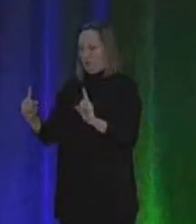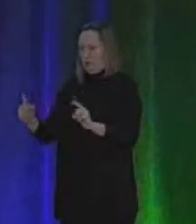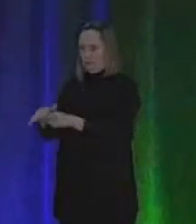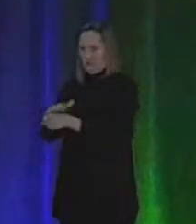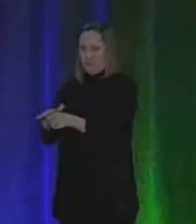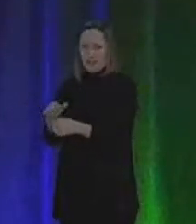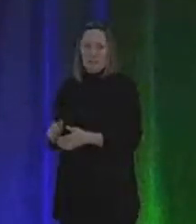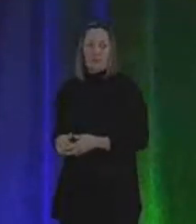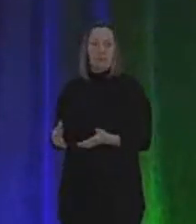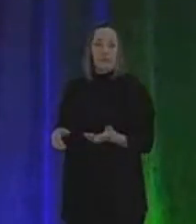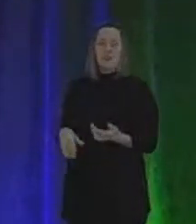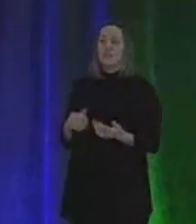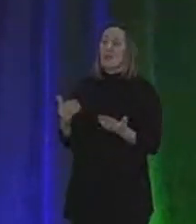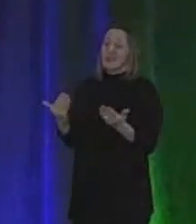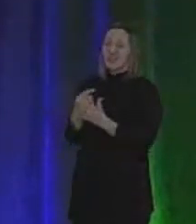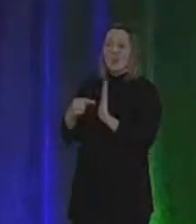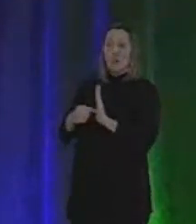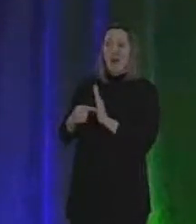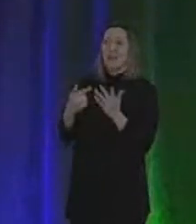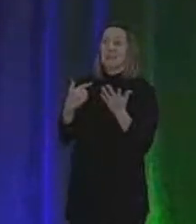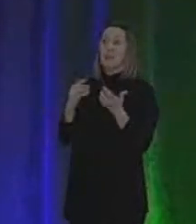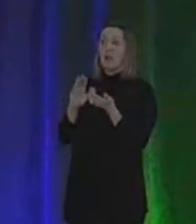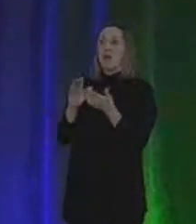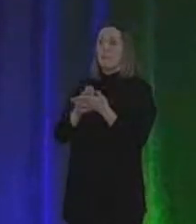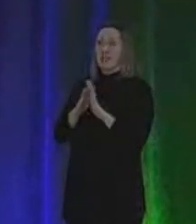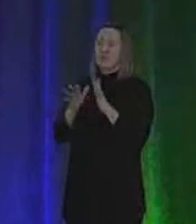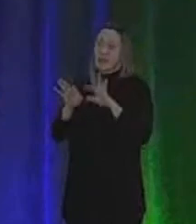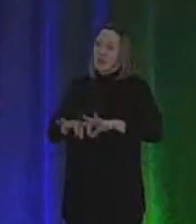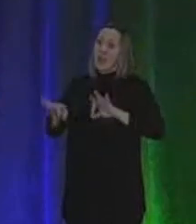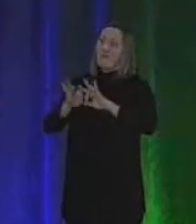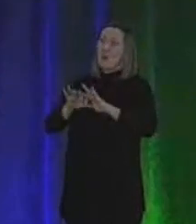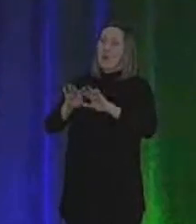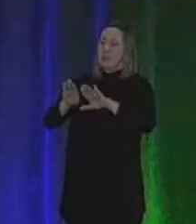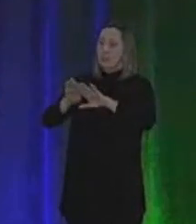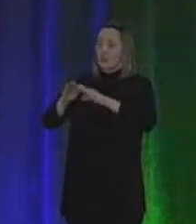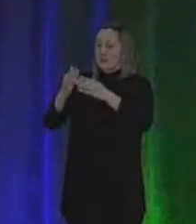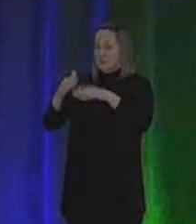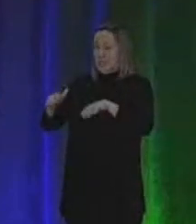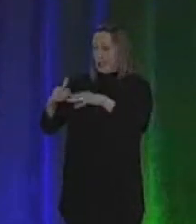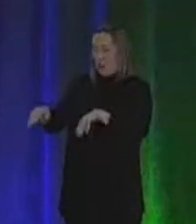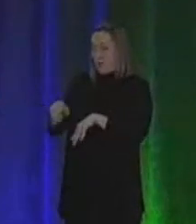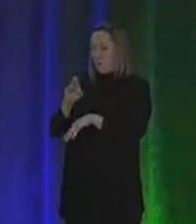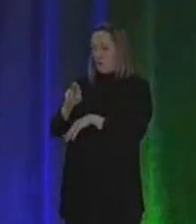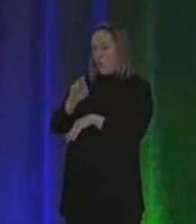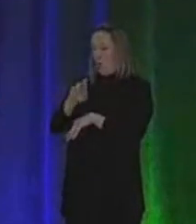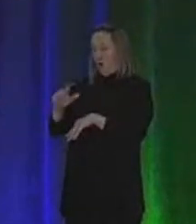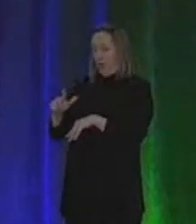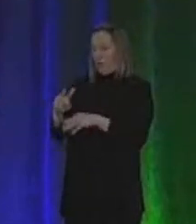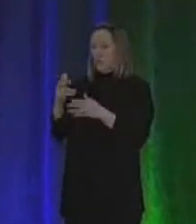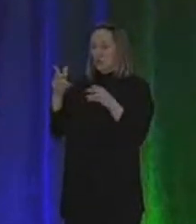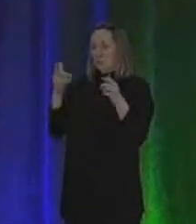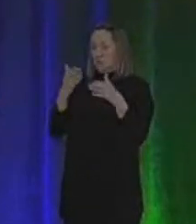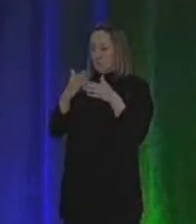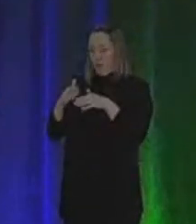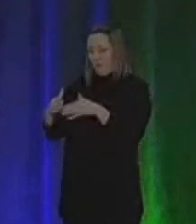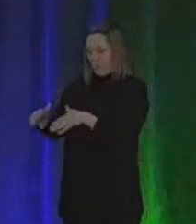you think about it with this new model, it becomes very important to kind of split up our URLs into these smaller fragments, or what we like to call route